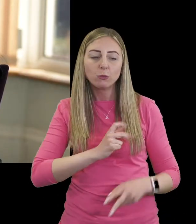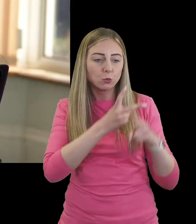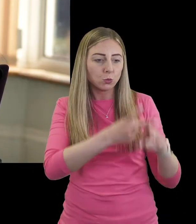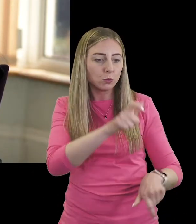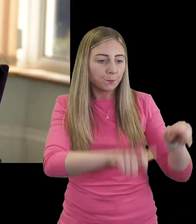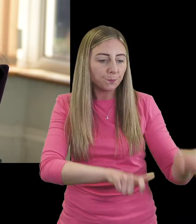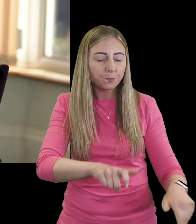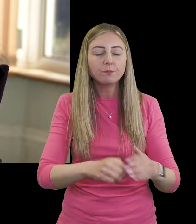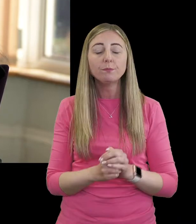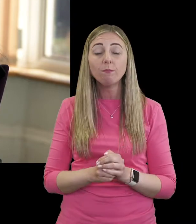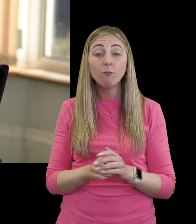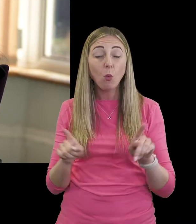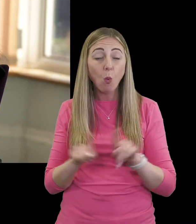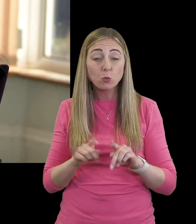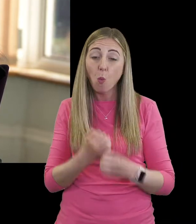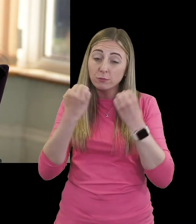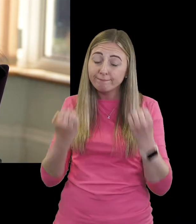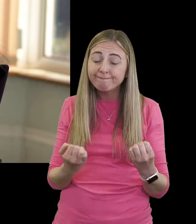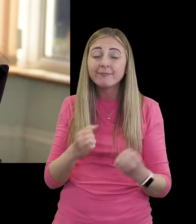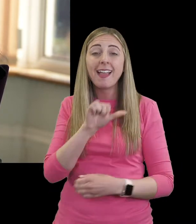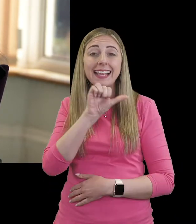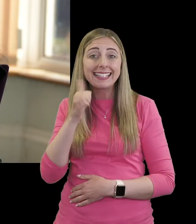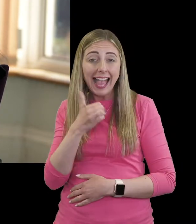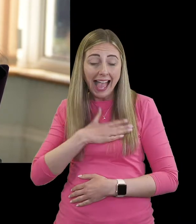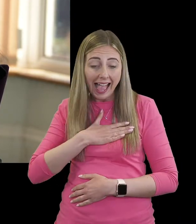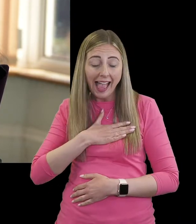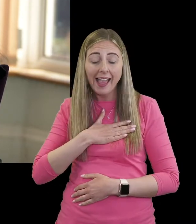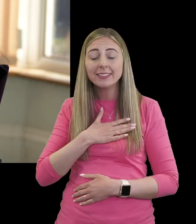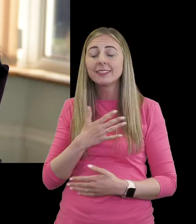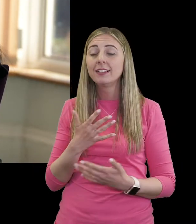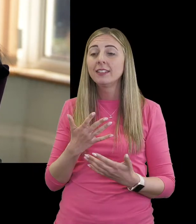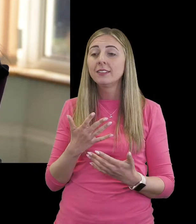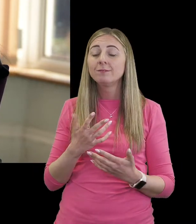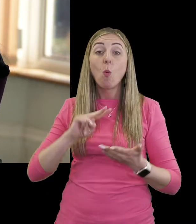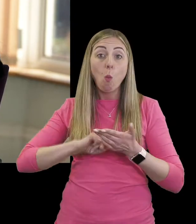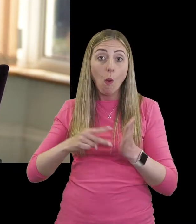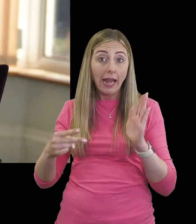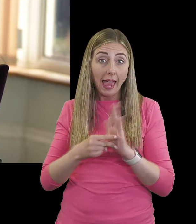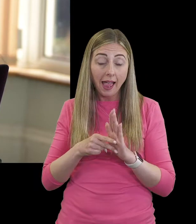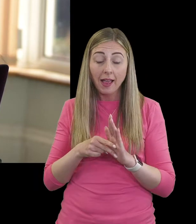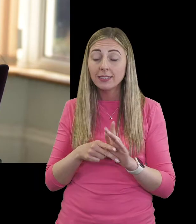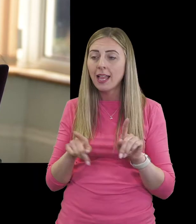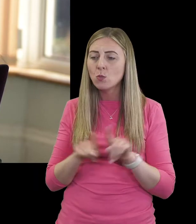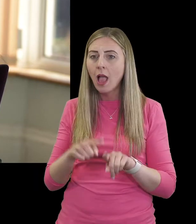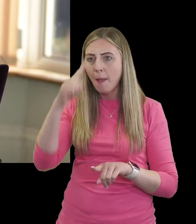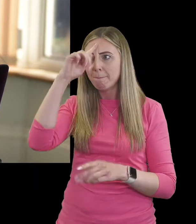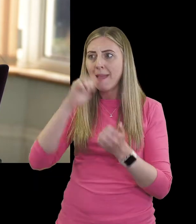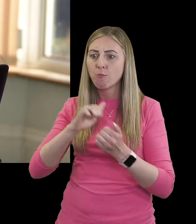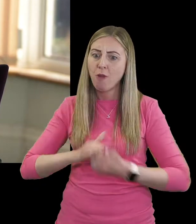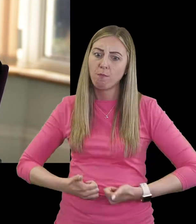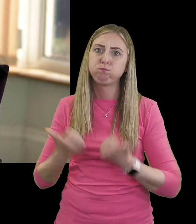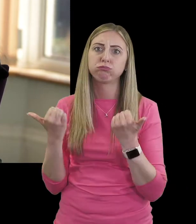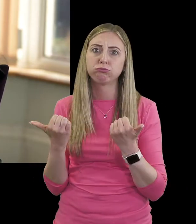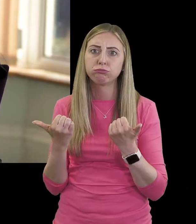are kindness. I think I'm organised. I've got a very, very strong memory, which is very interesting alongside my disability because